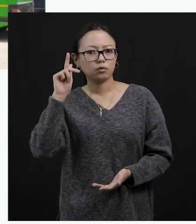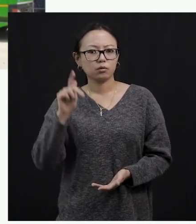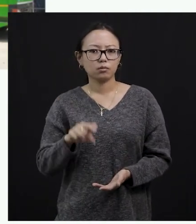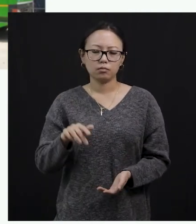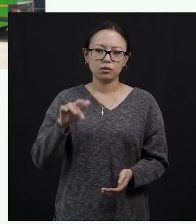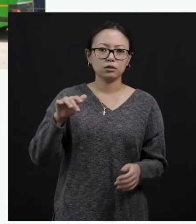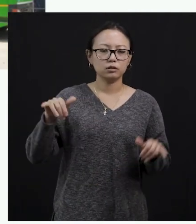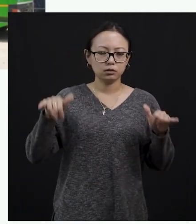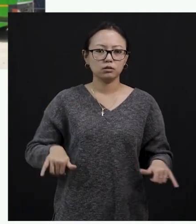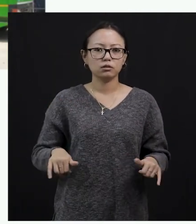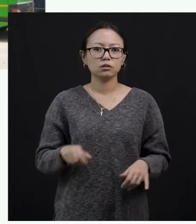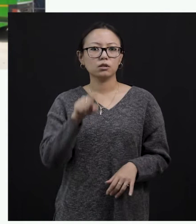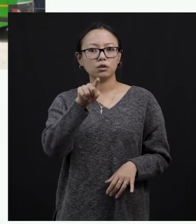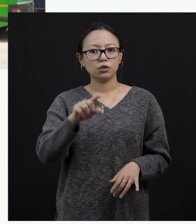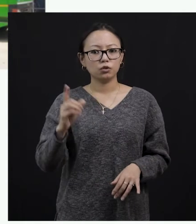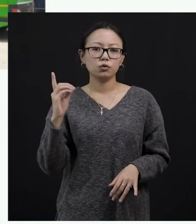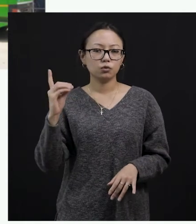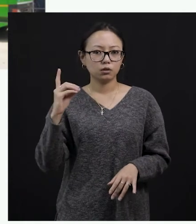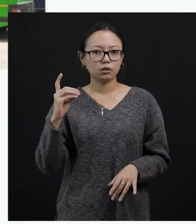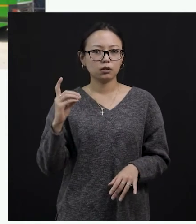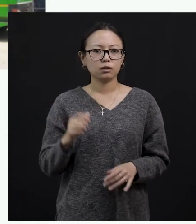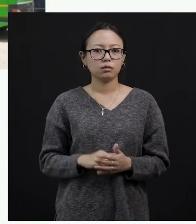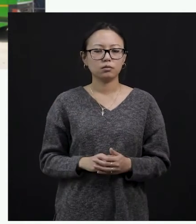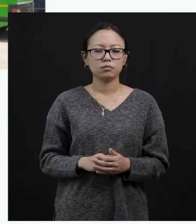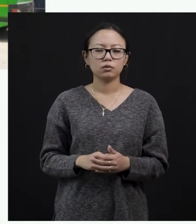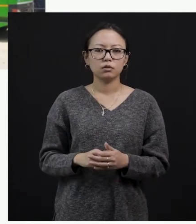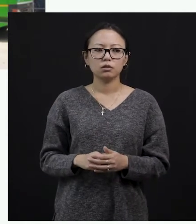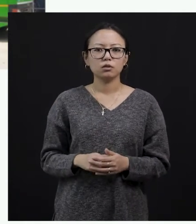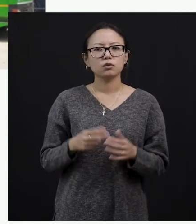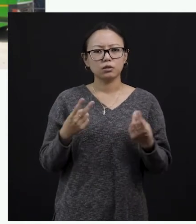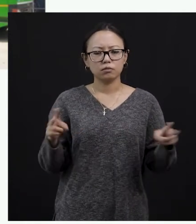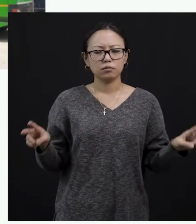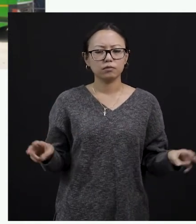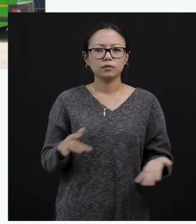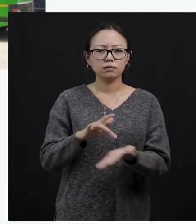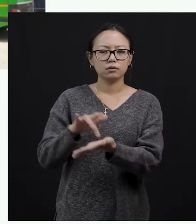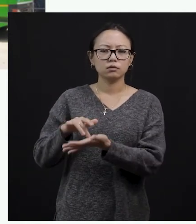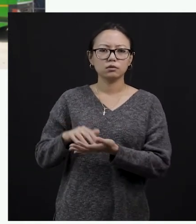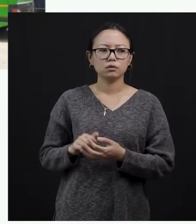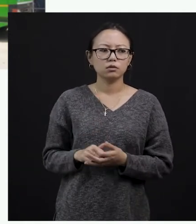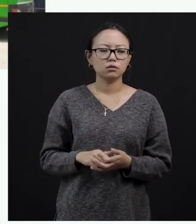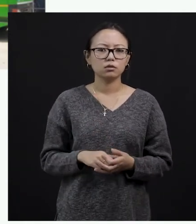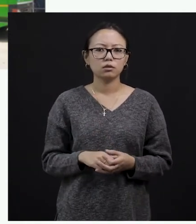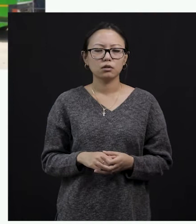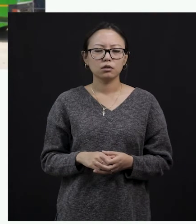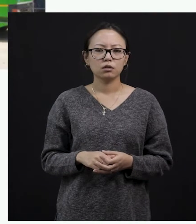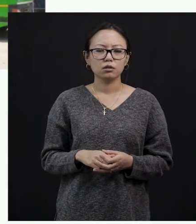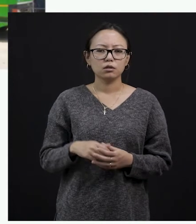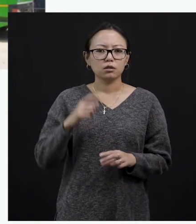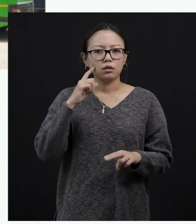in Dimapur, so it may not take much time, but there are letters which are sent from Nagaland